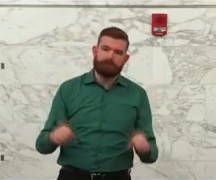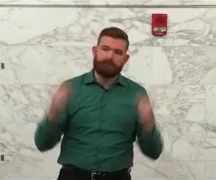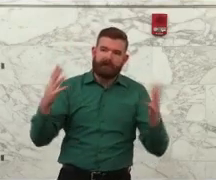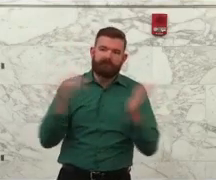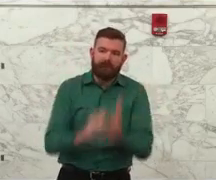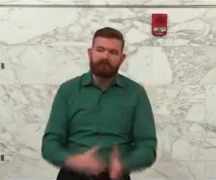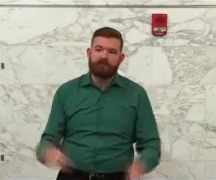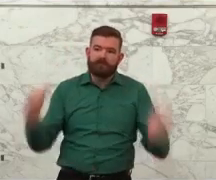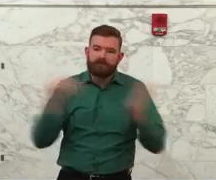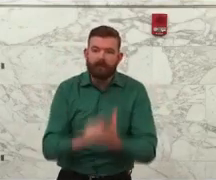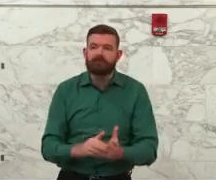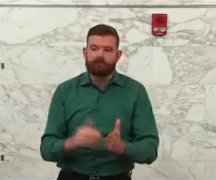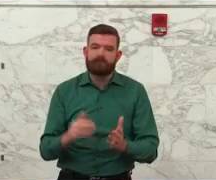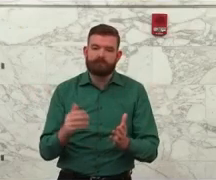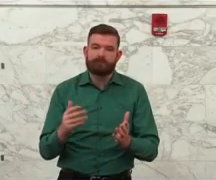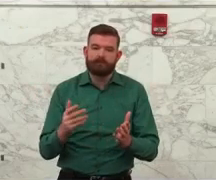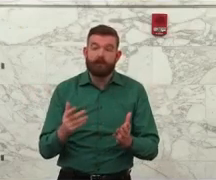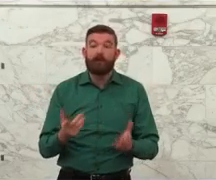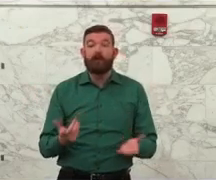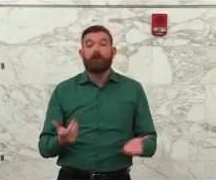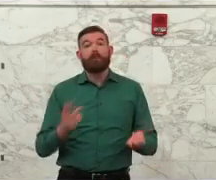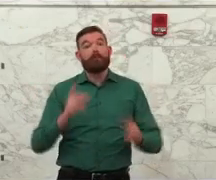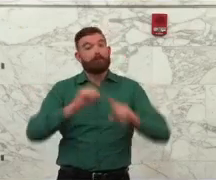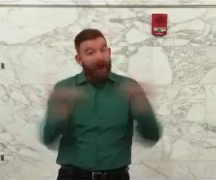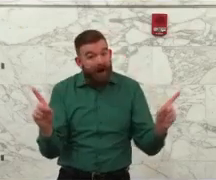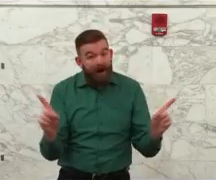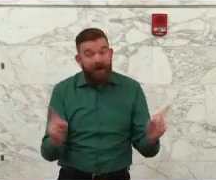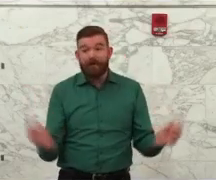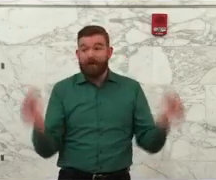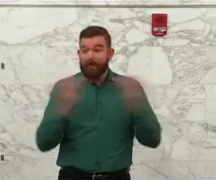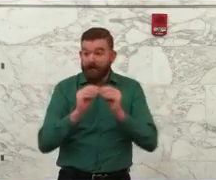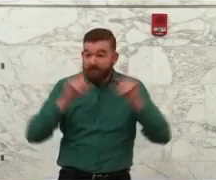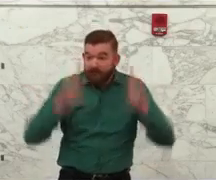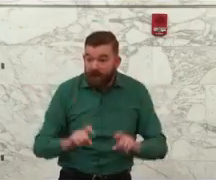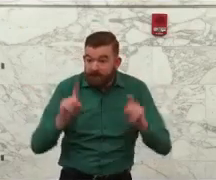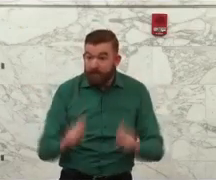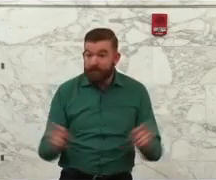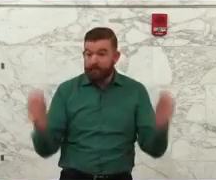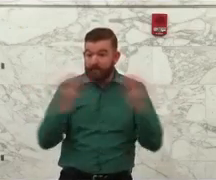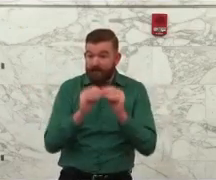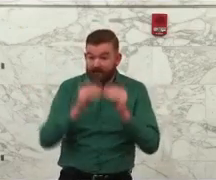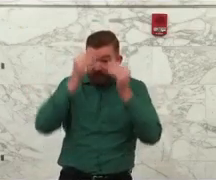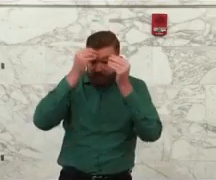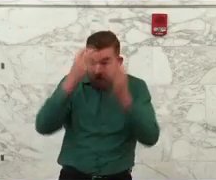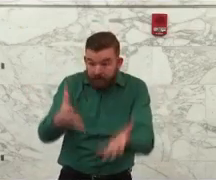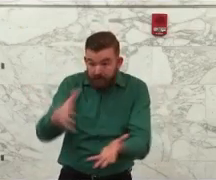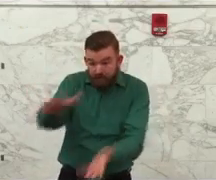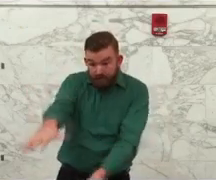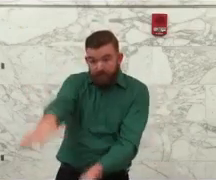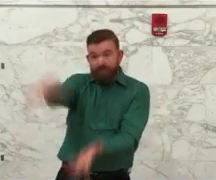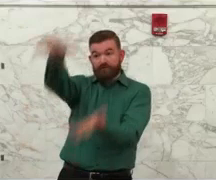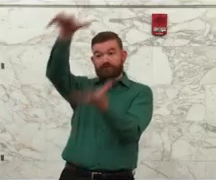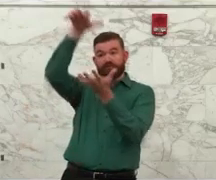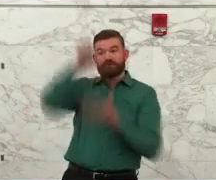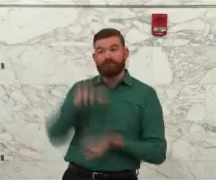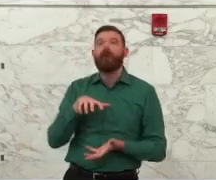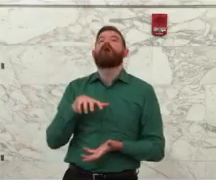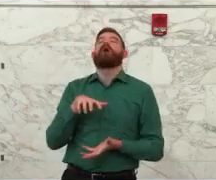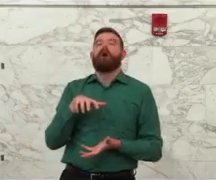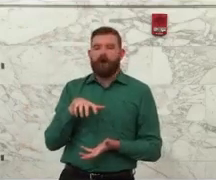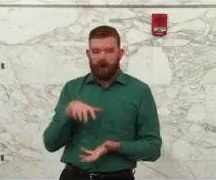the more information we have, and Judy and her team are experts at this, the more able we will be to break the back of this